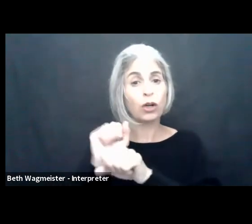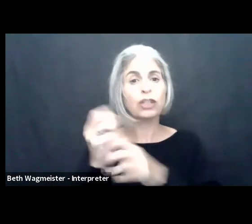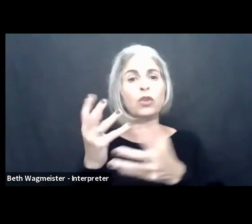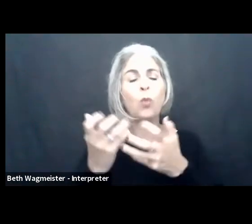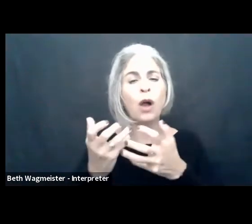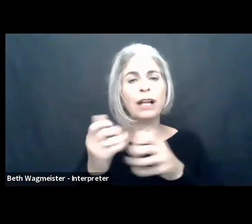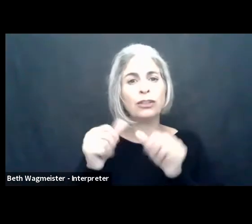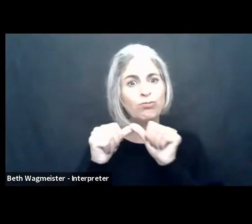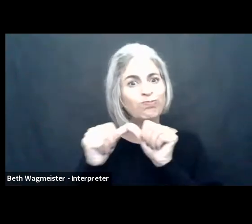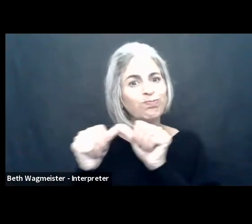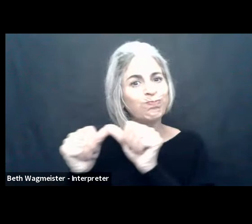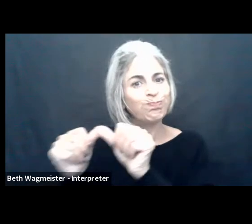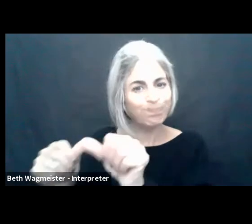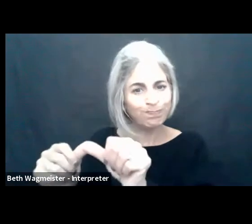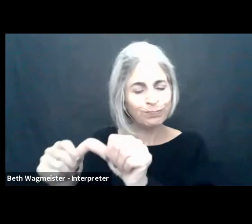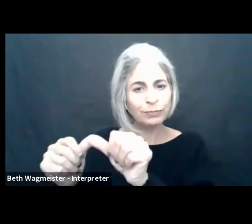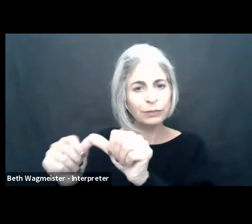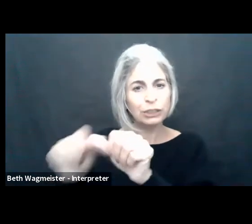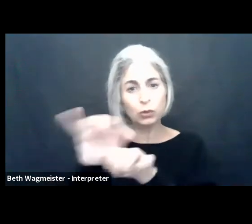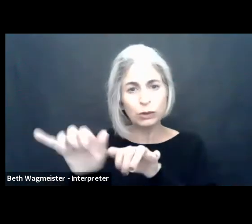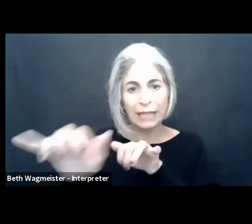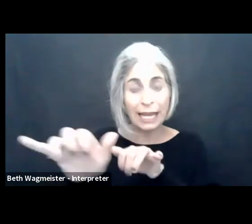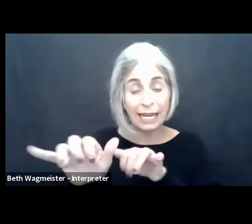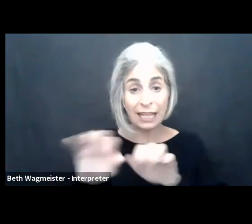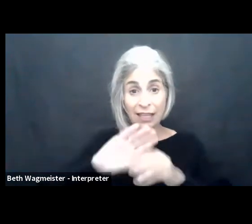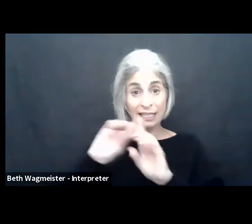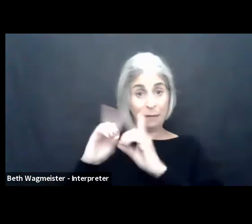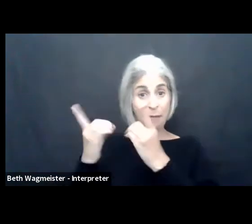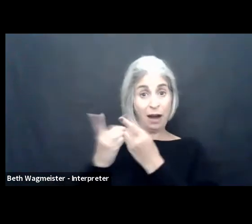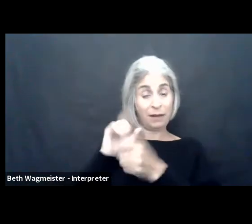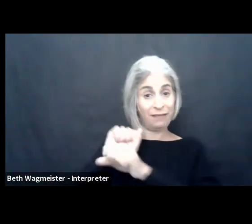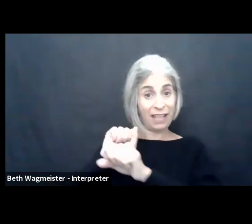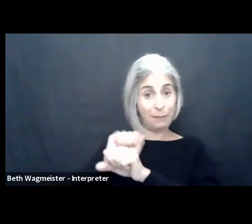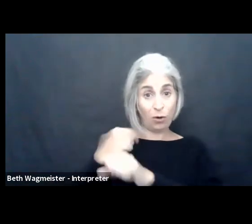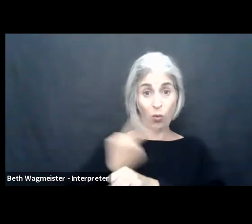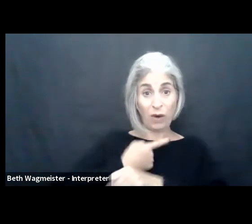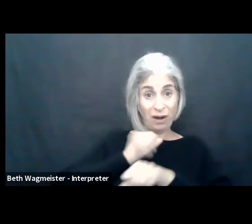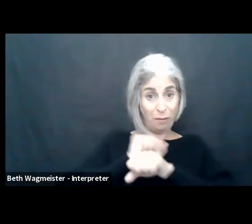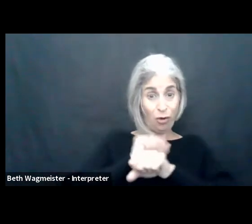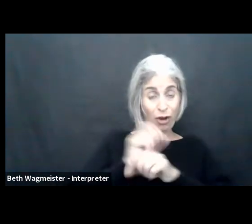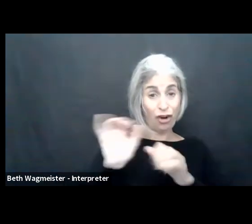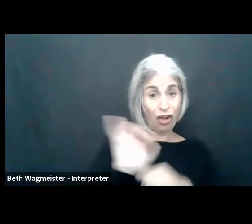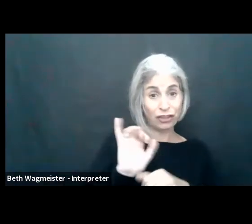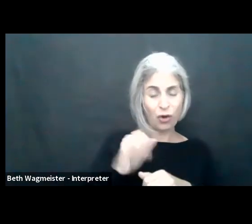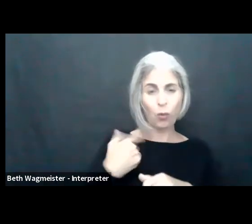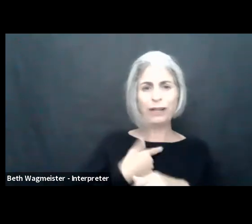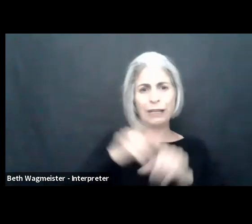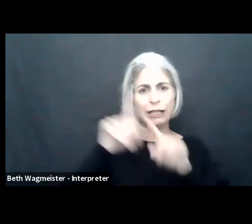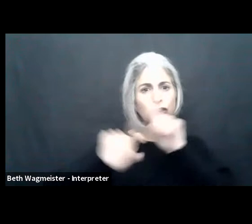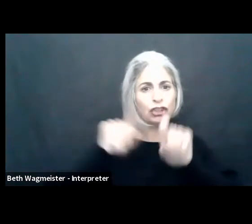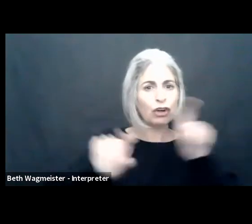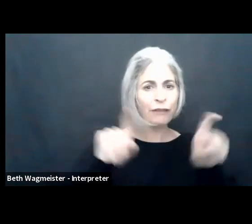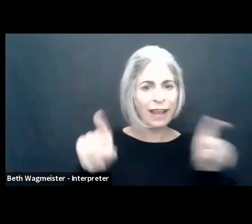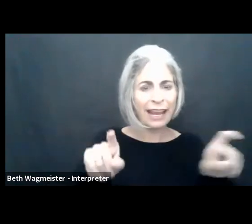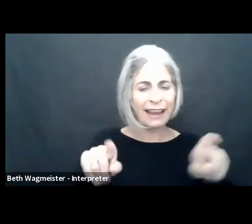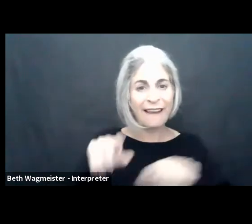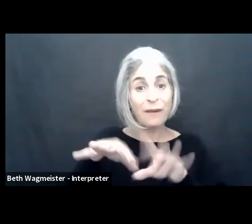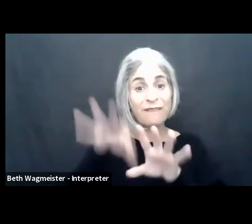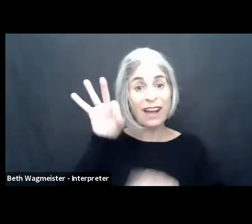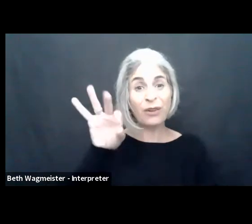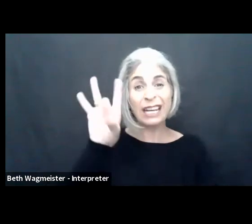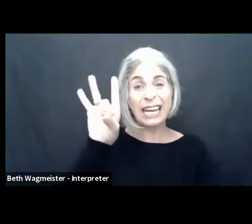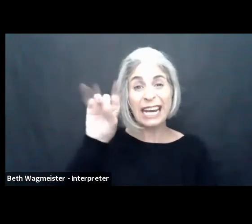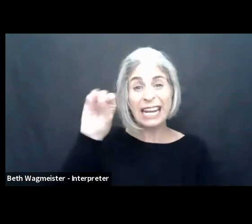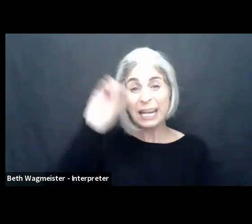work permanent. I mean, even in the Department of Labor, we're an employer too. We did a telework survey and found that